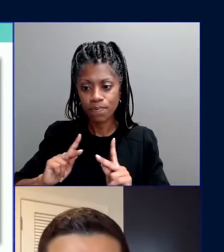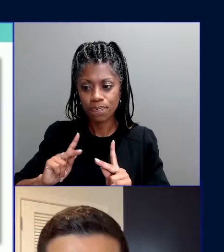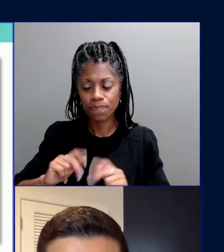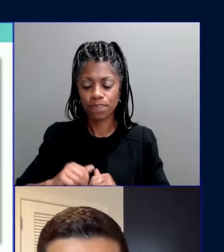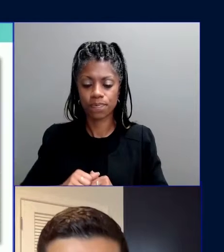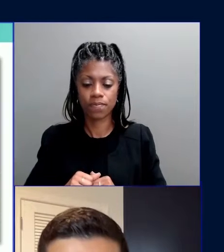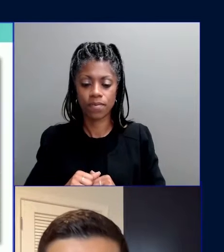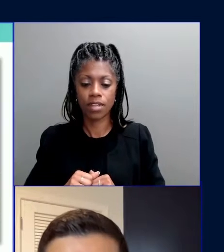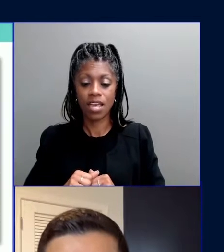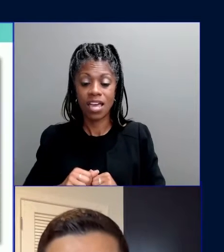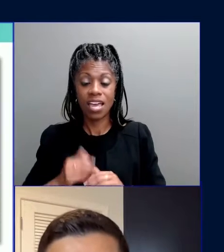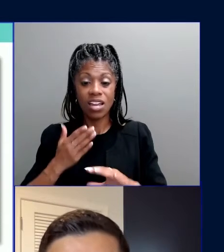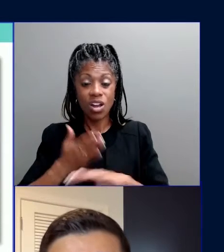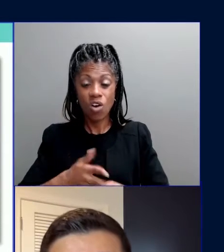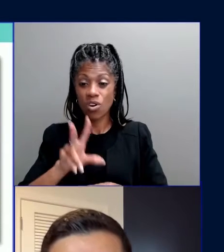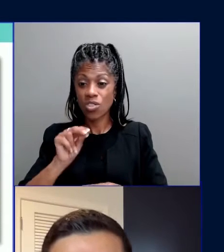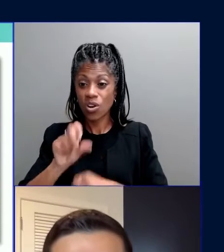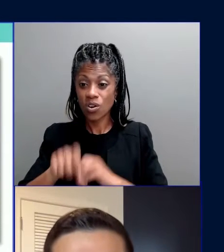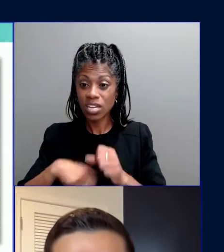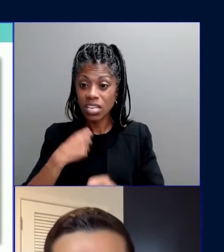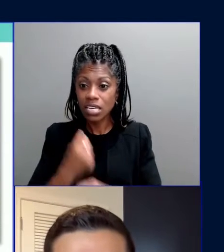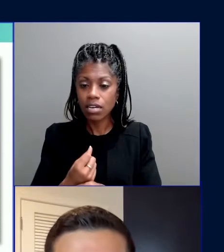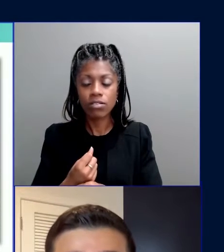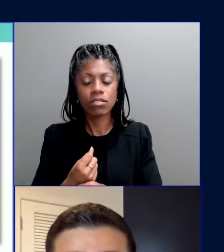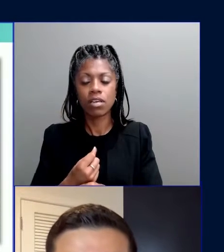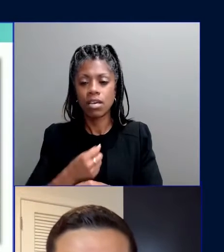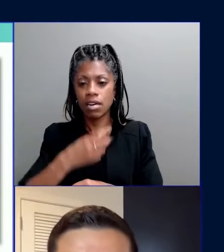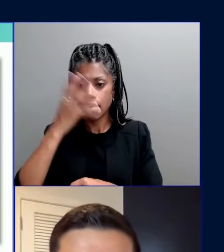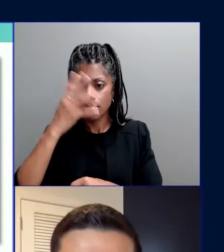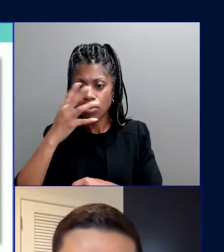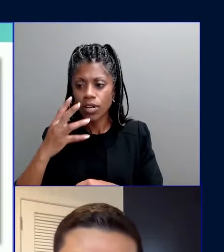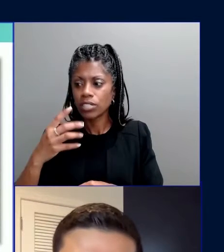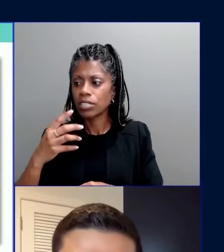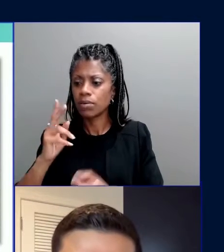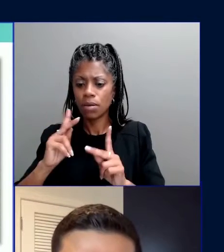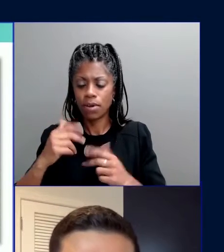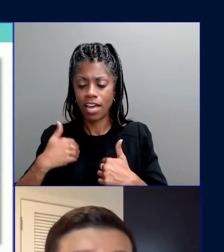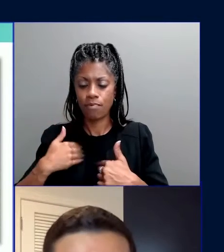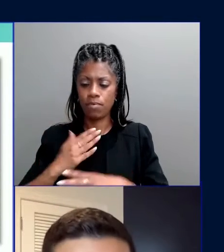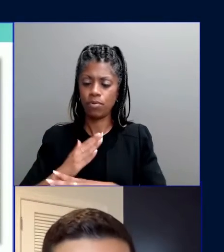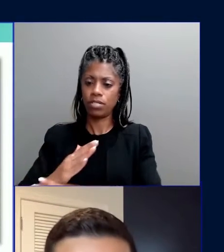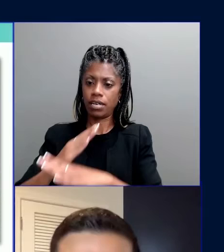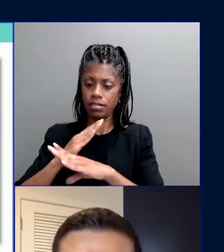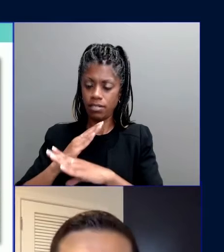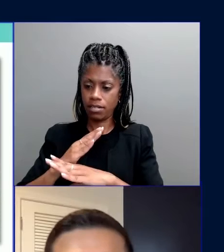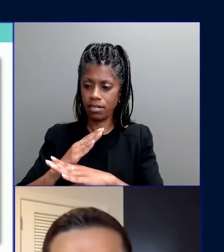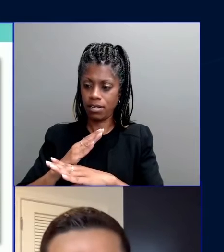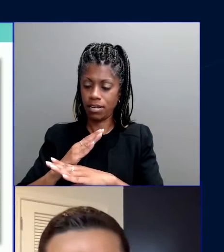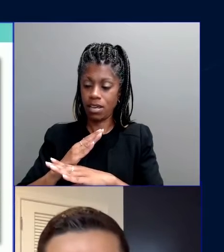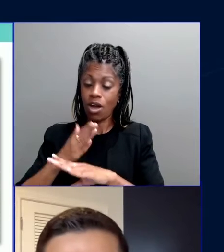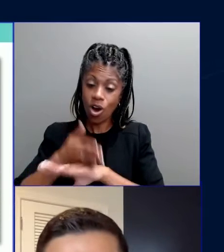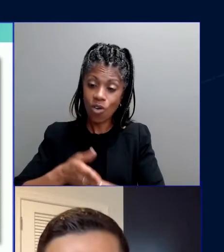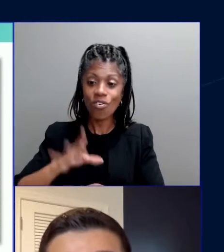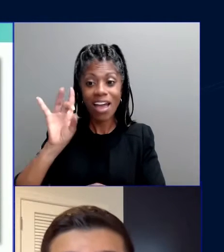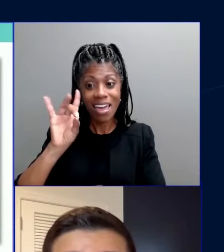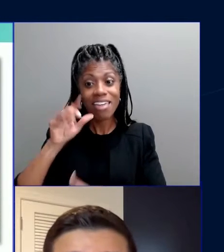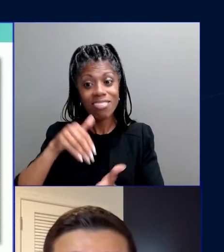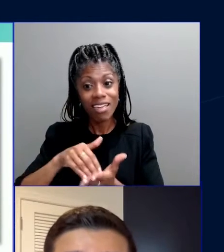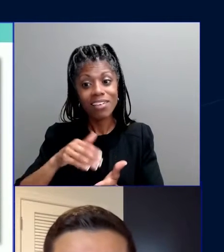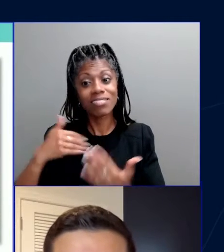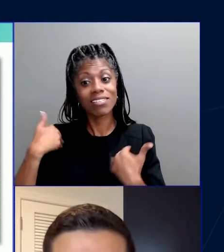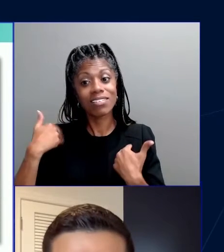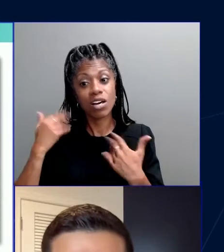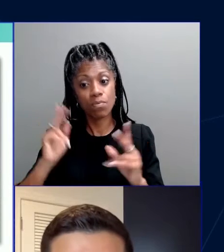30 years, protecting at its height over 800,000 young people. So, as you can imagine, when we